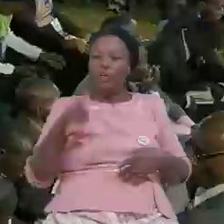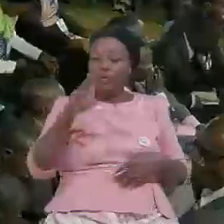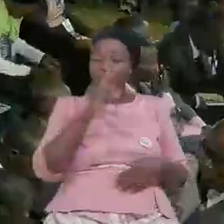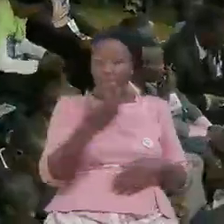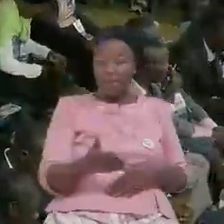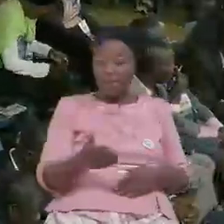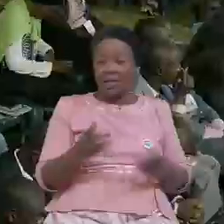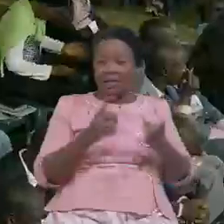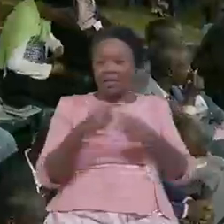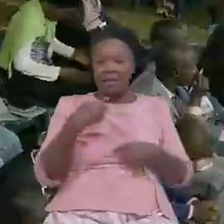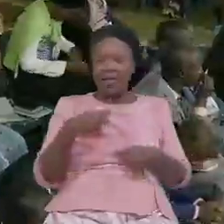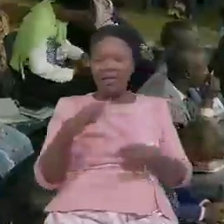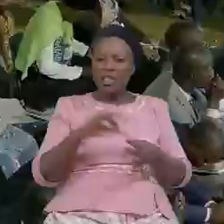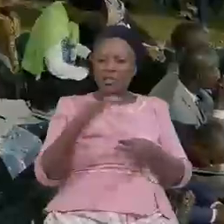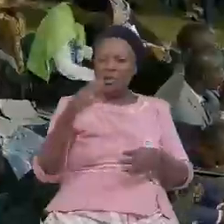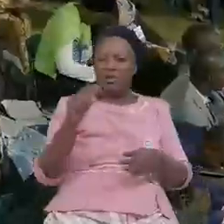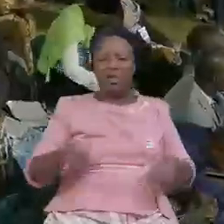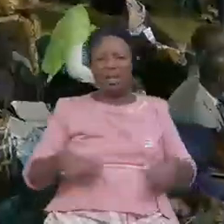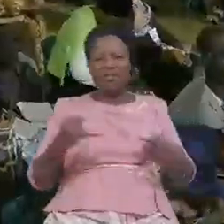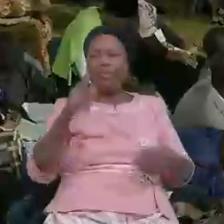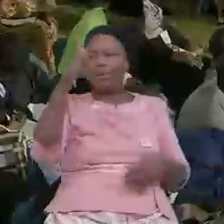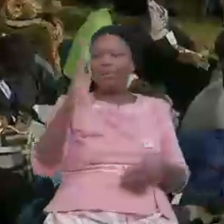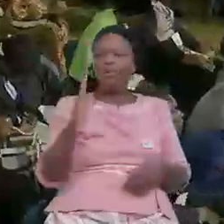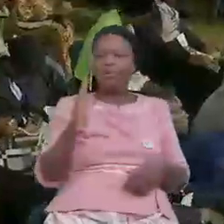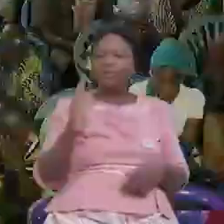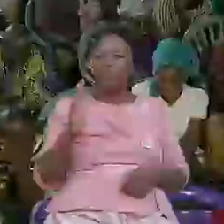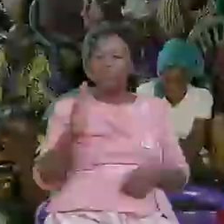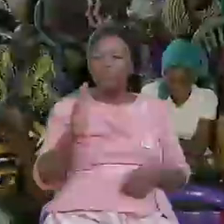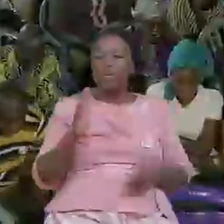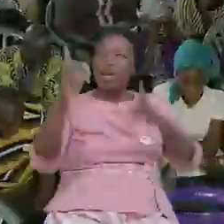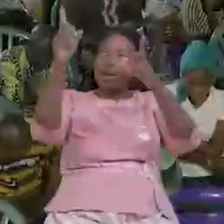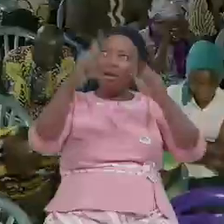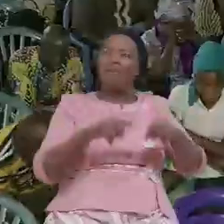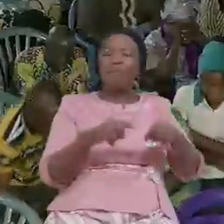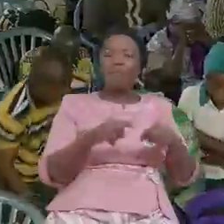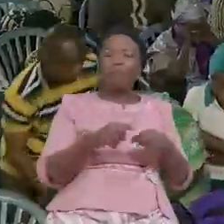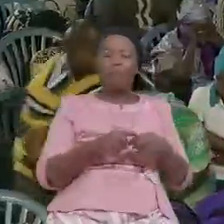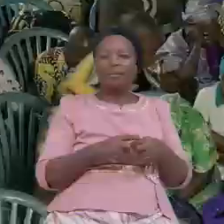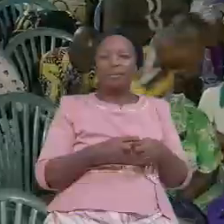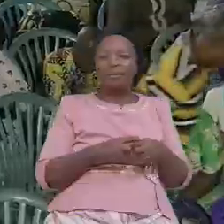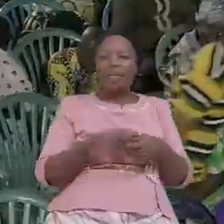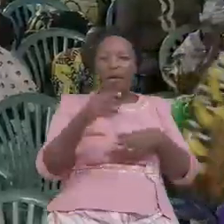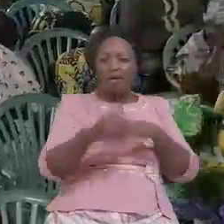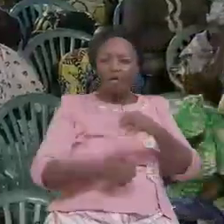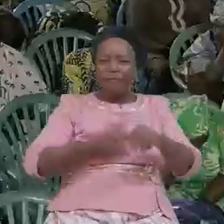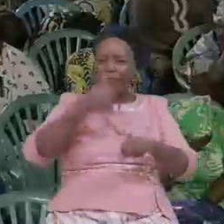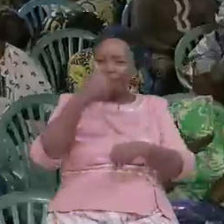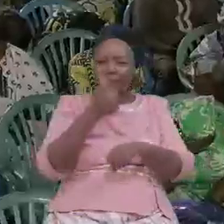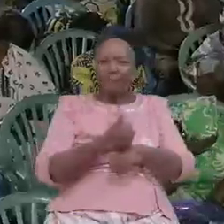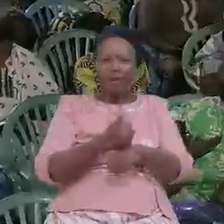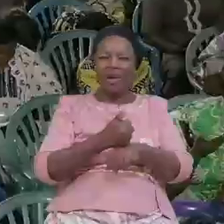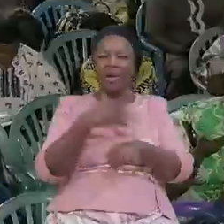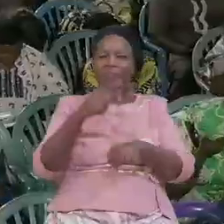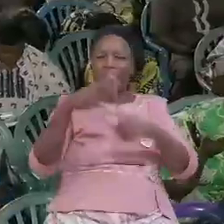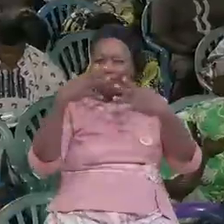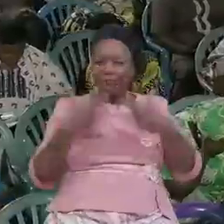see, Spirit of the living God, come, confirm the finished